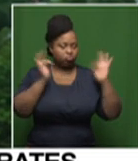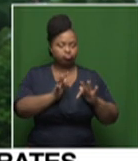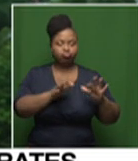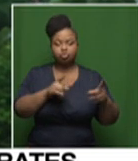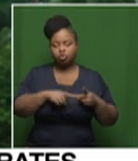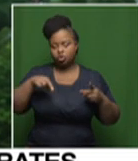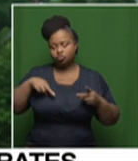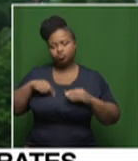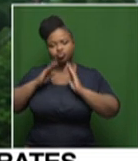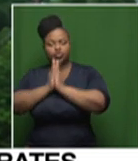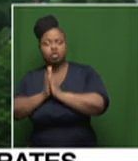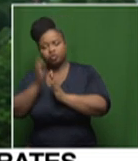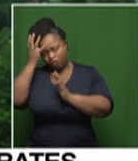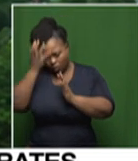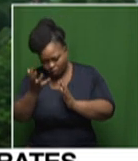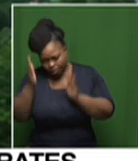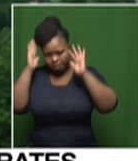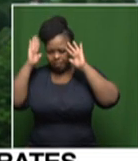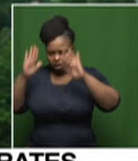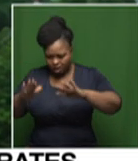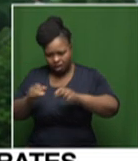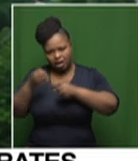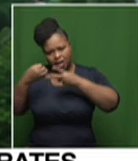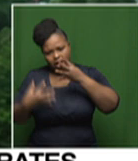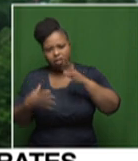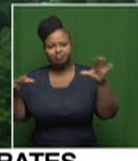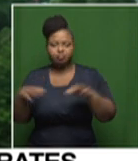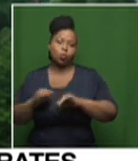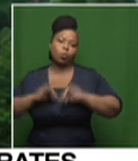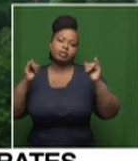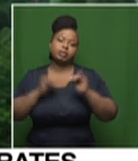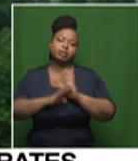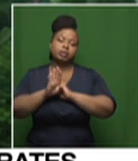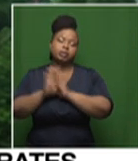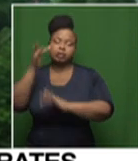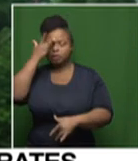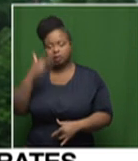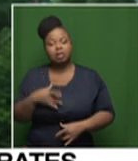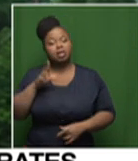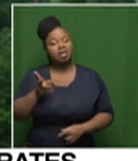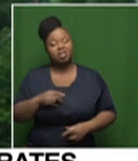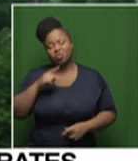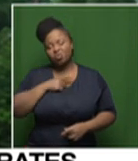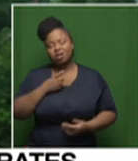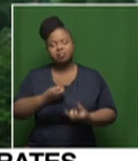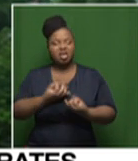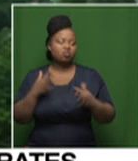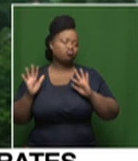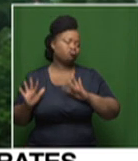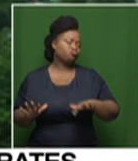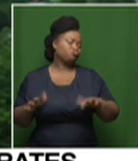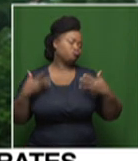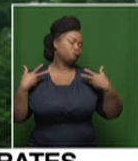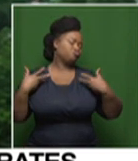as religious gatherings, those could have also contributed to this spike. And on top of that, there's also this sense of complacency and